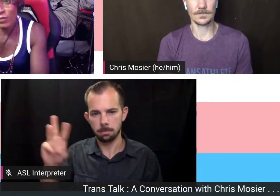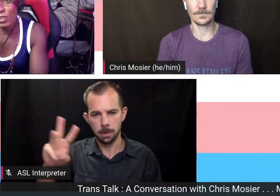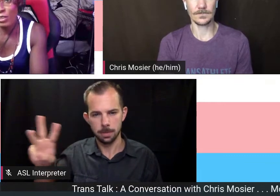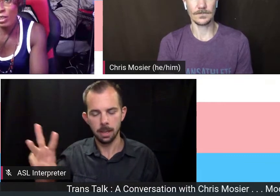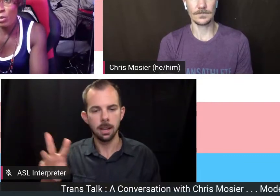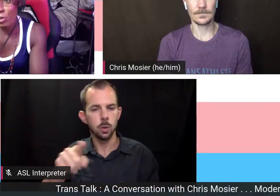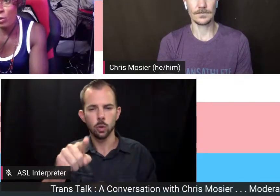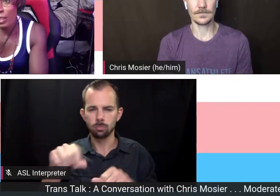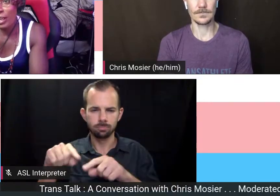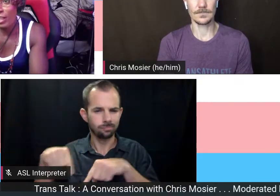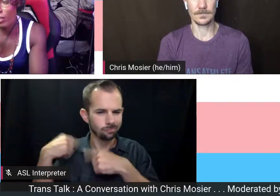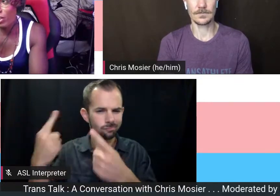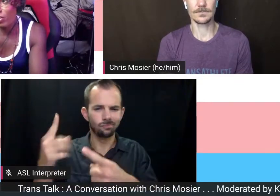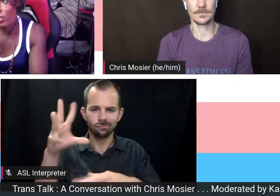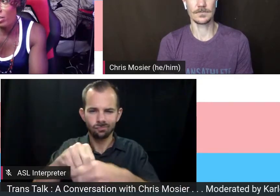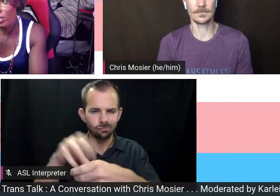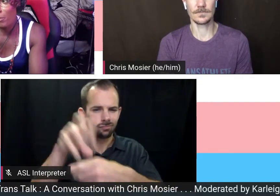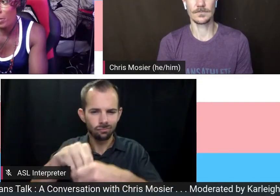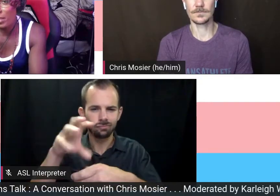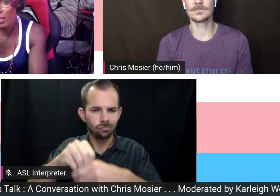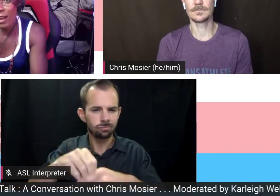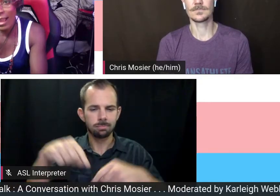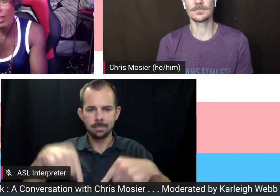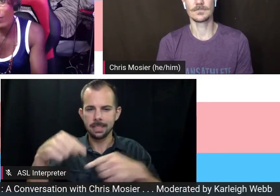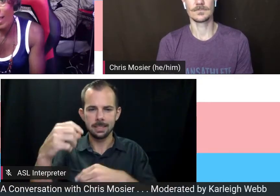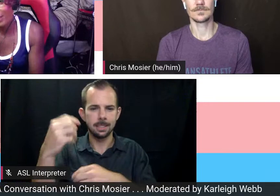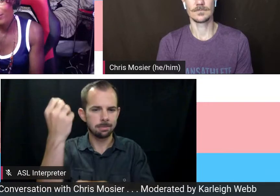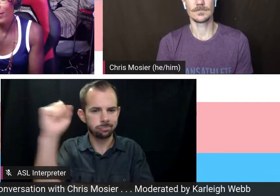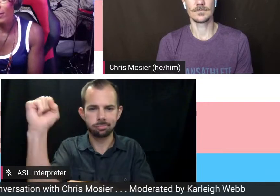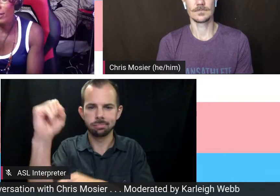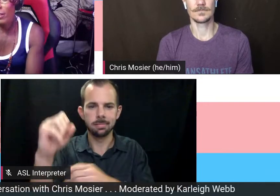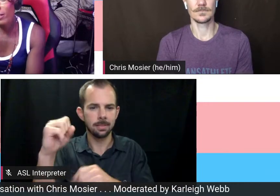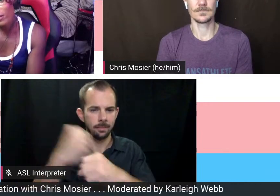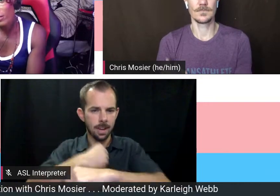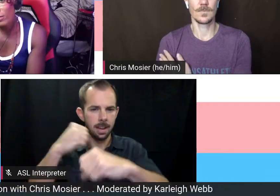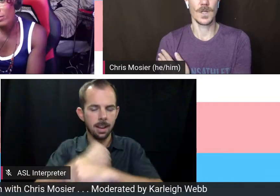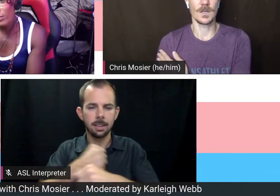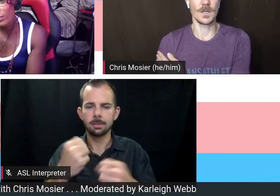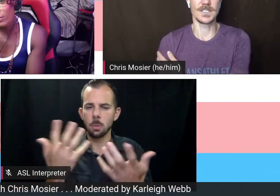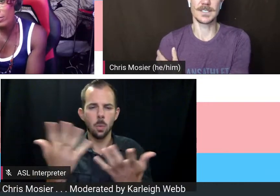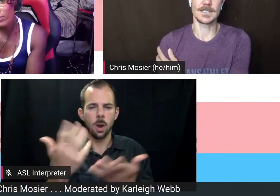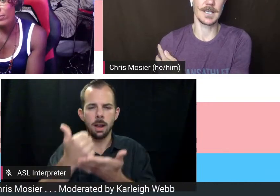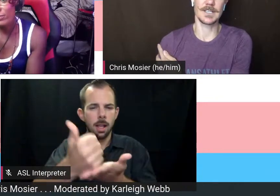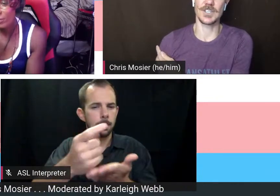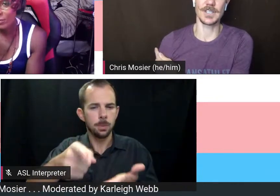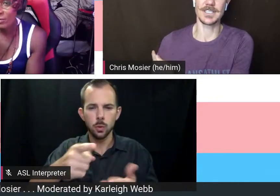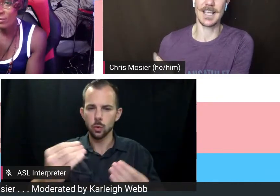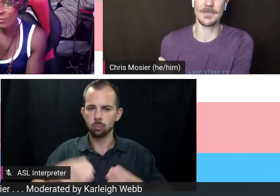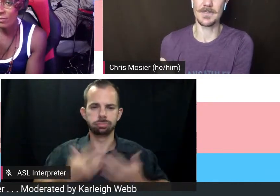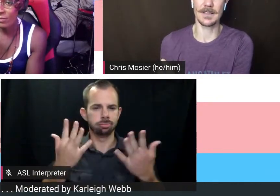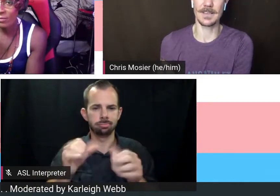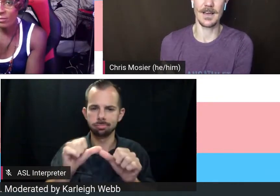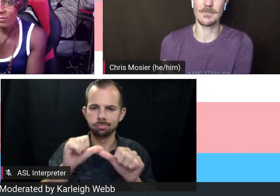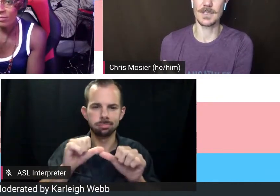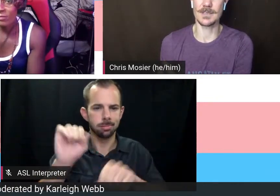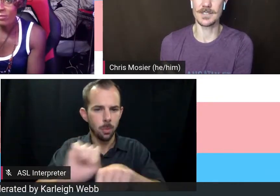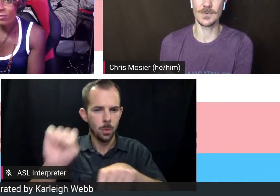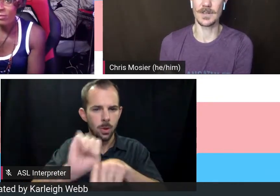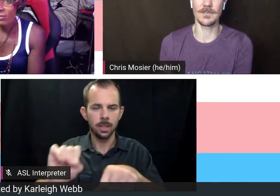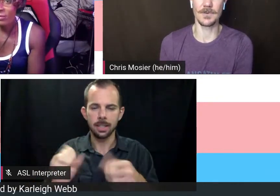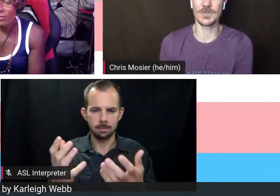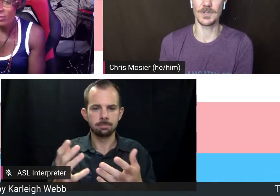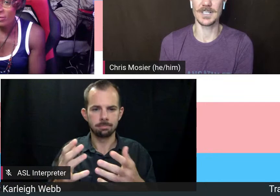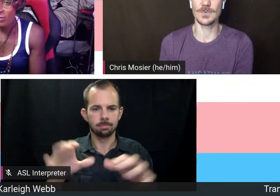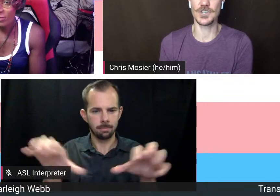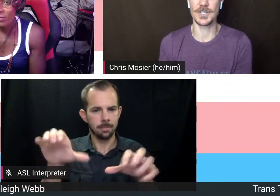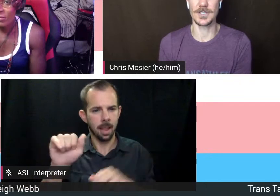the activism that you're doing in addition to being a high-level athlete? It's actually the same thing that got me into